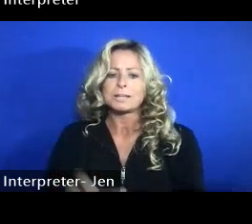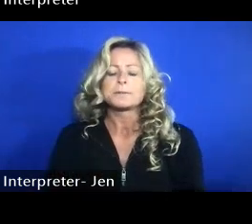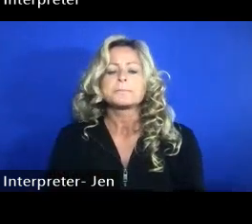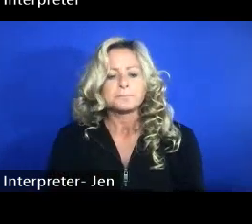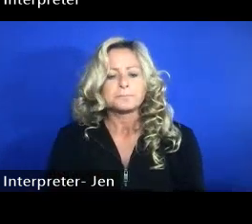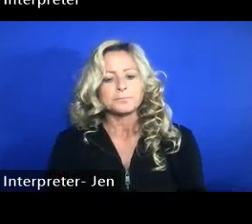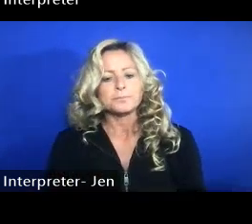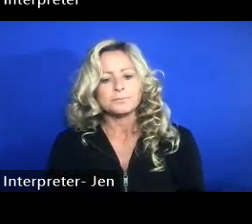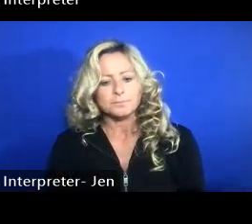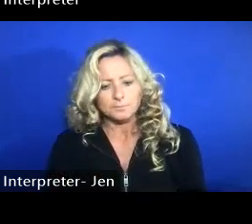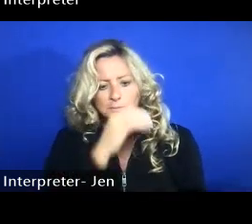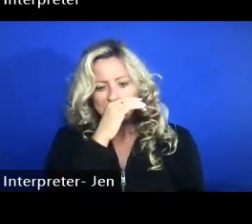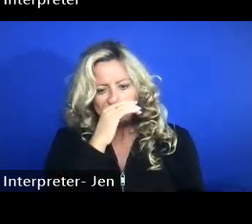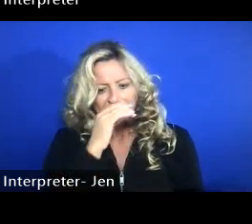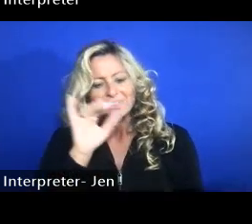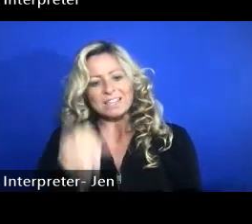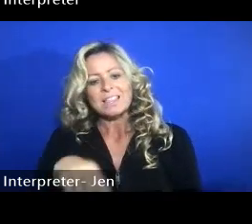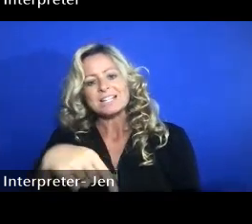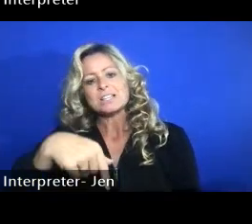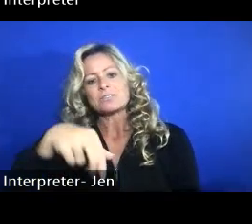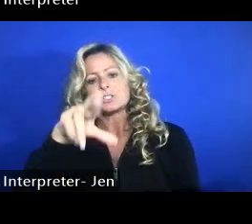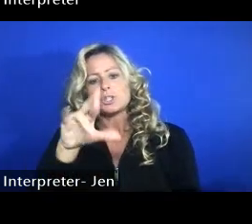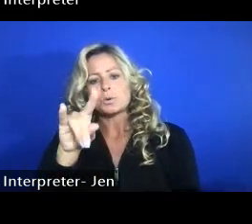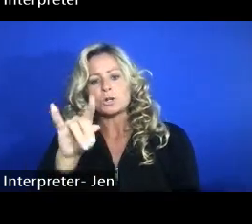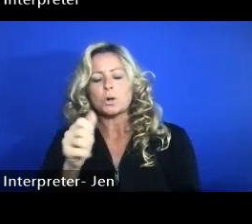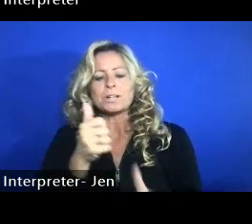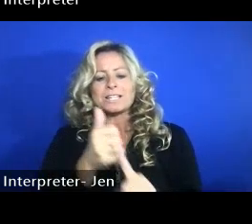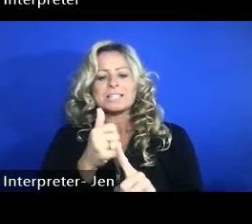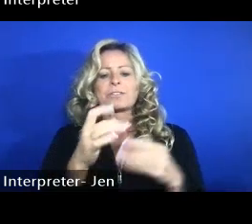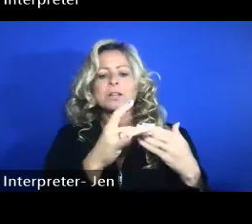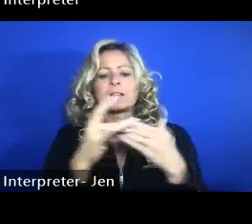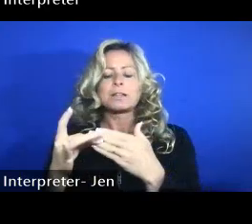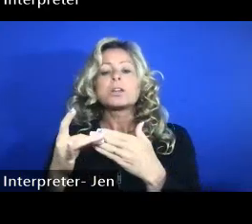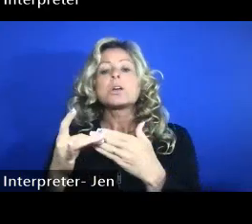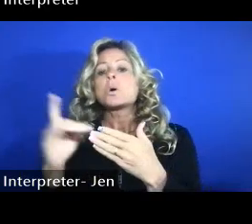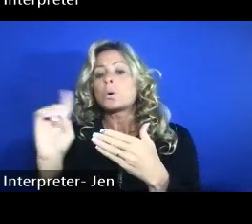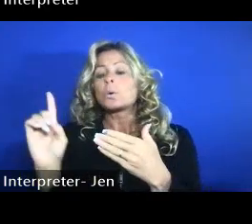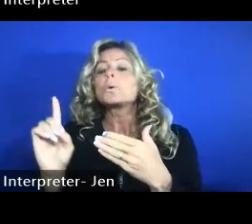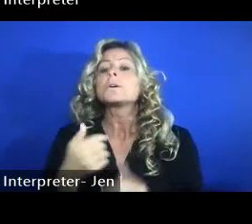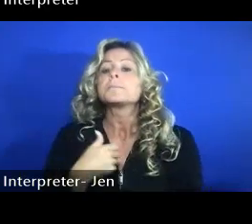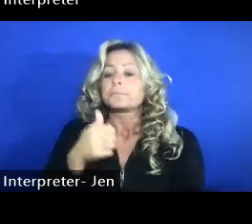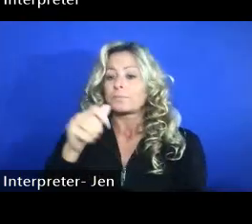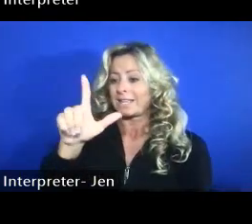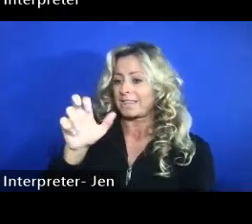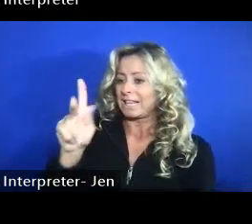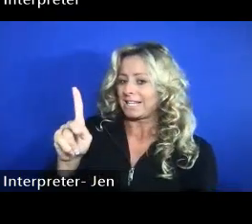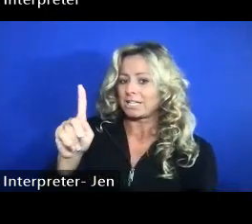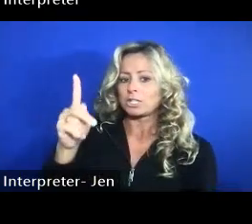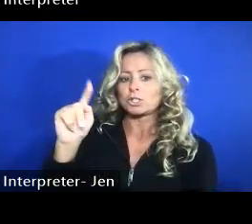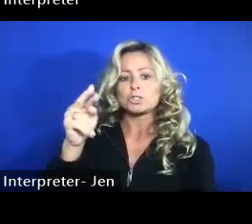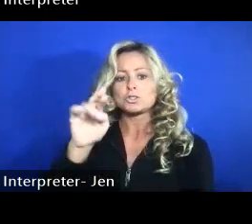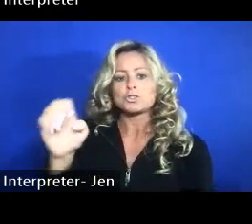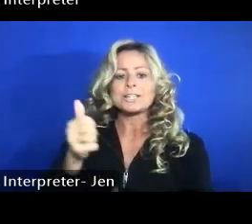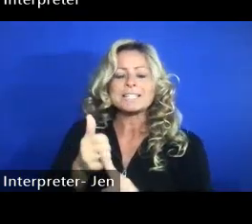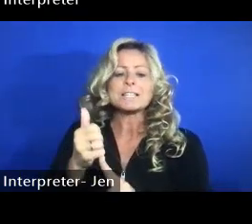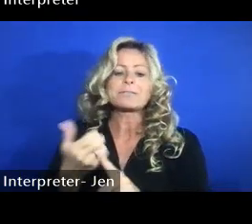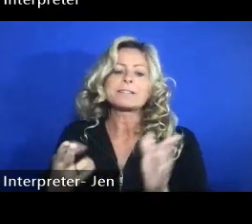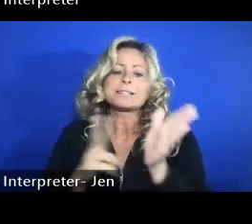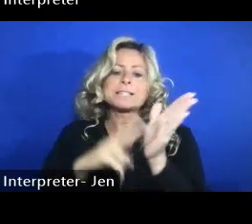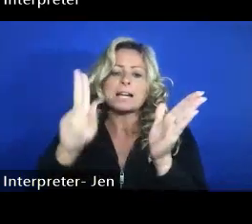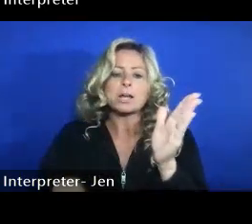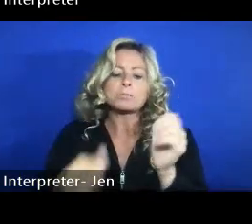And then this is a QR code that will take you to our link tree. There you will have information on how to sign up for our newsletter, our